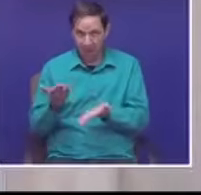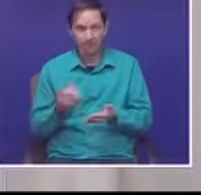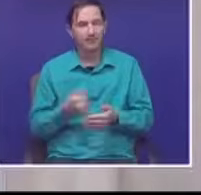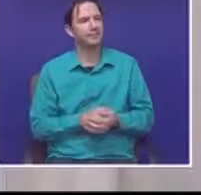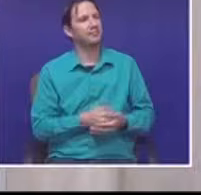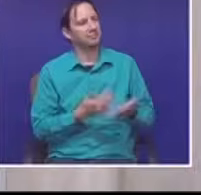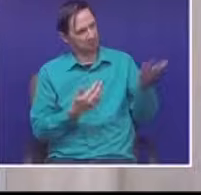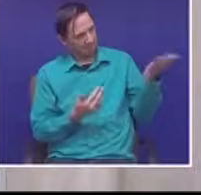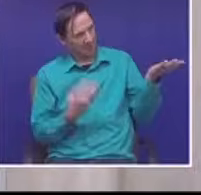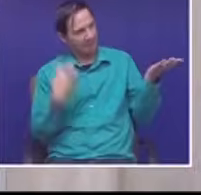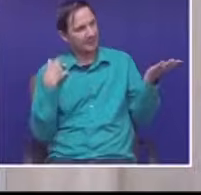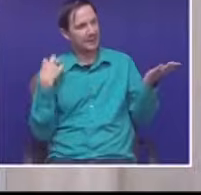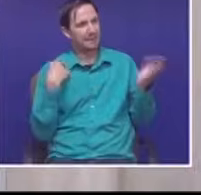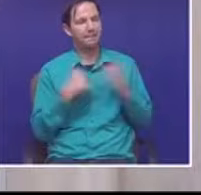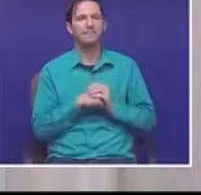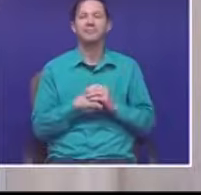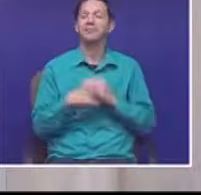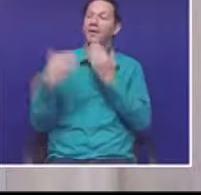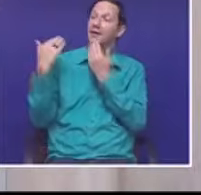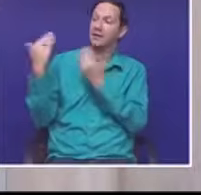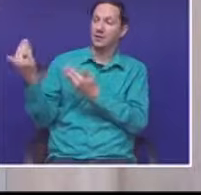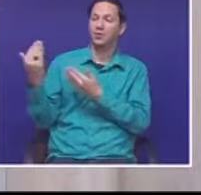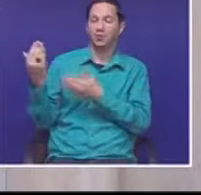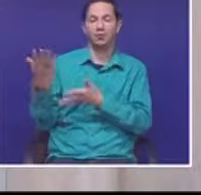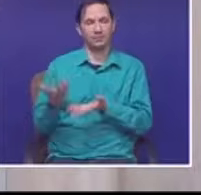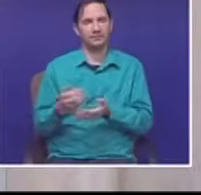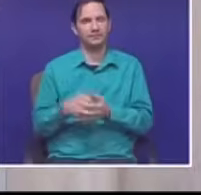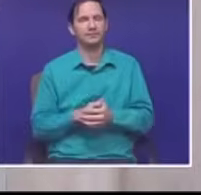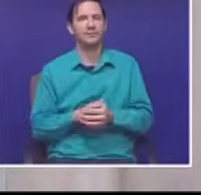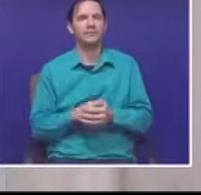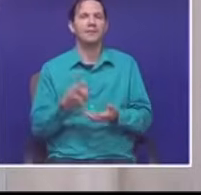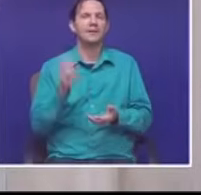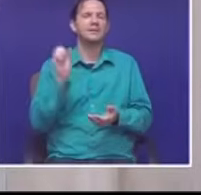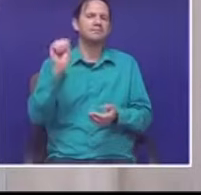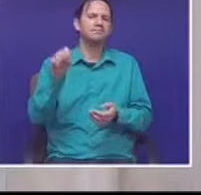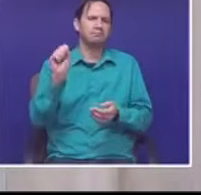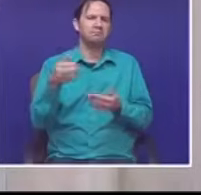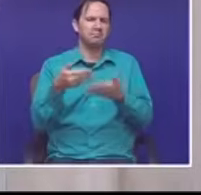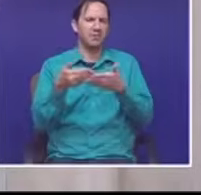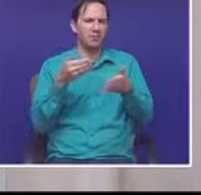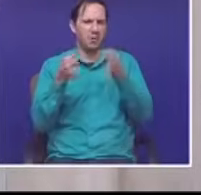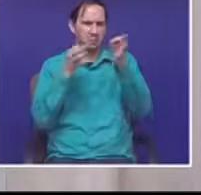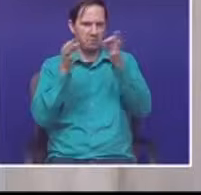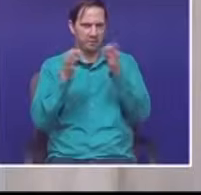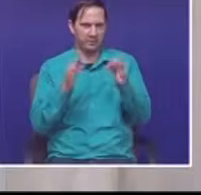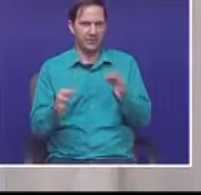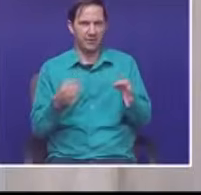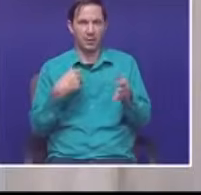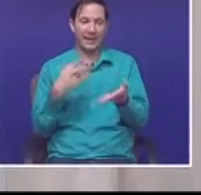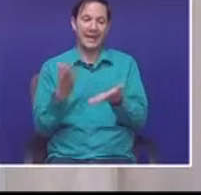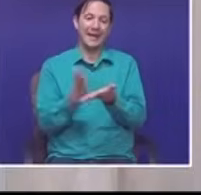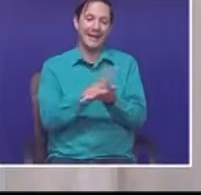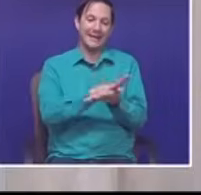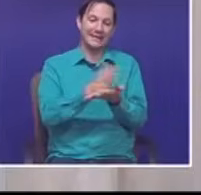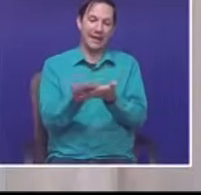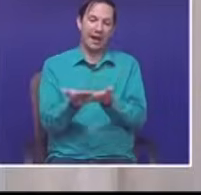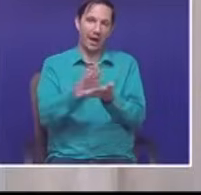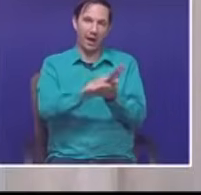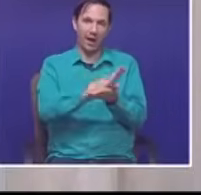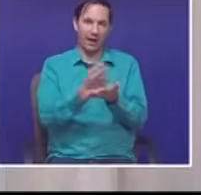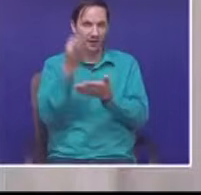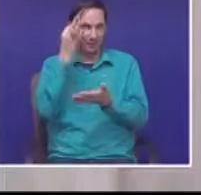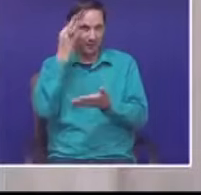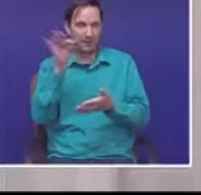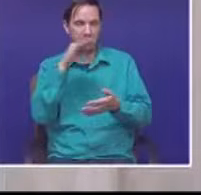Member. And as I indicated before, because it's an intergovernmental service, in many provinces,